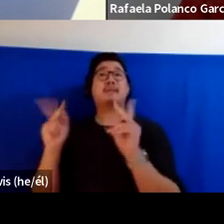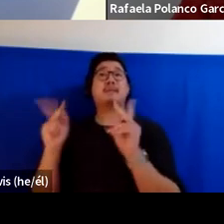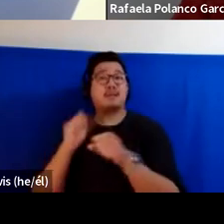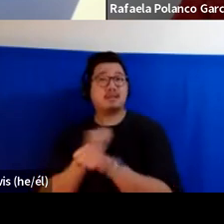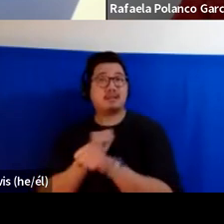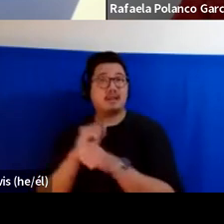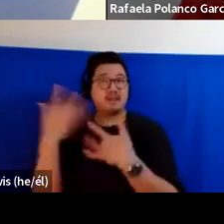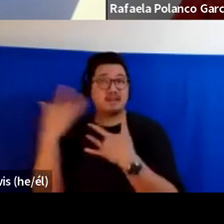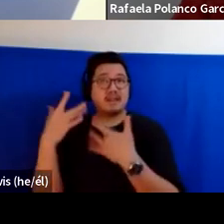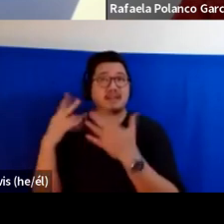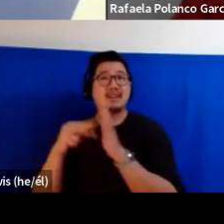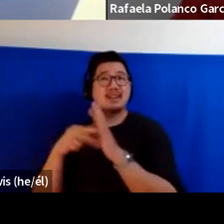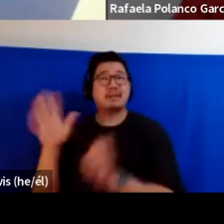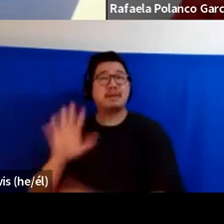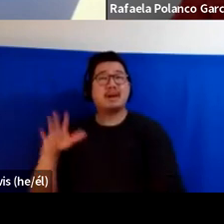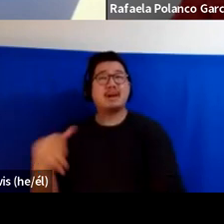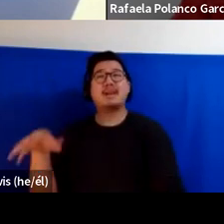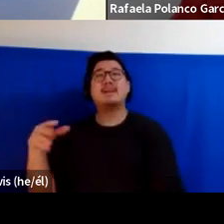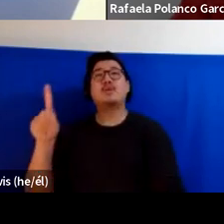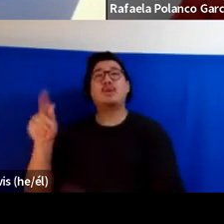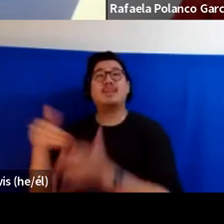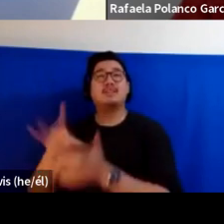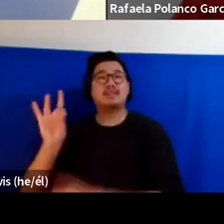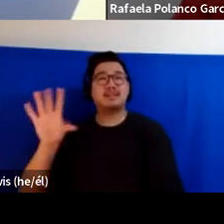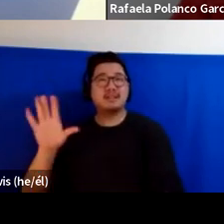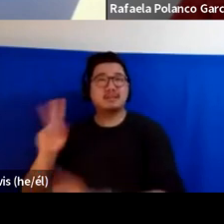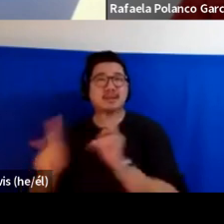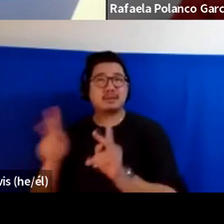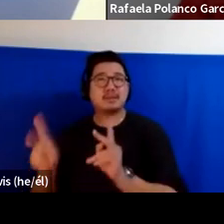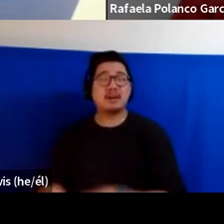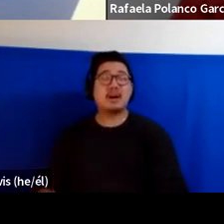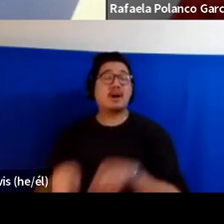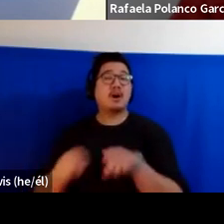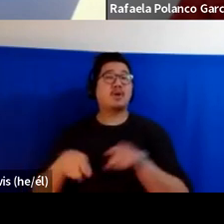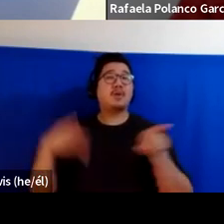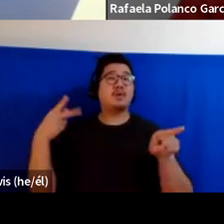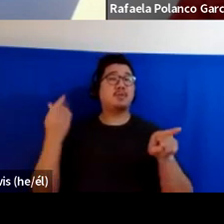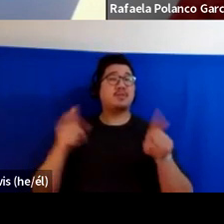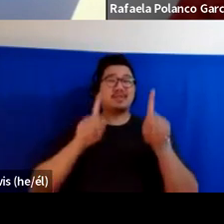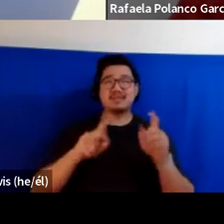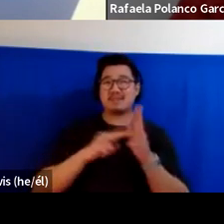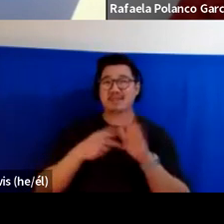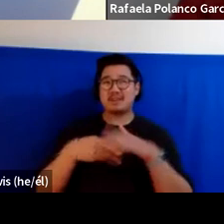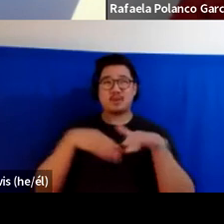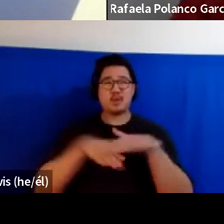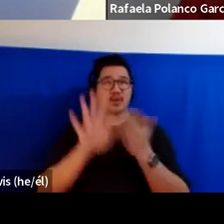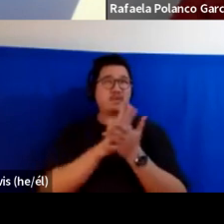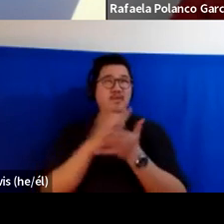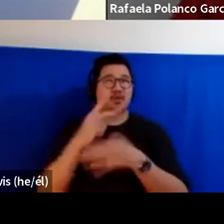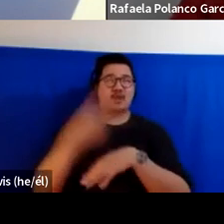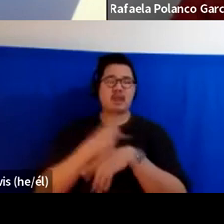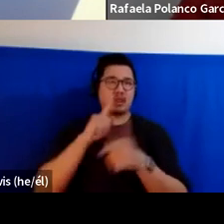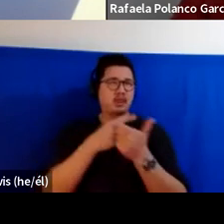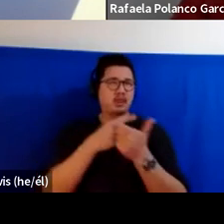people and for the most part in the pool testing they're in the school for two days before they find out they're